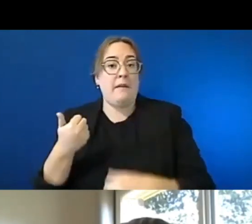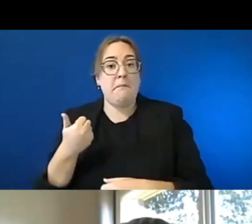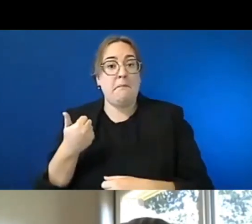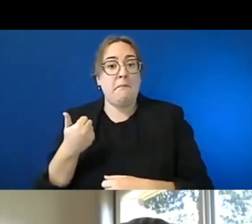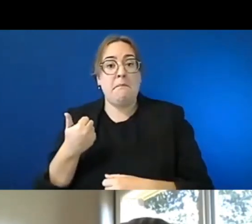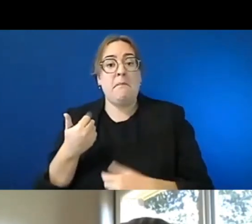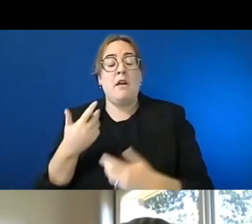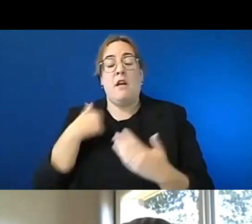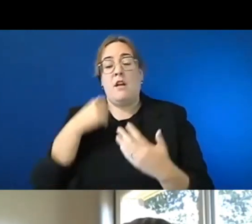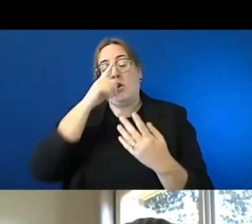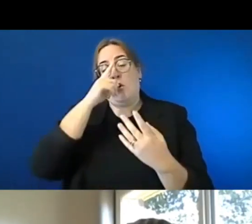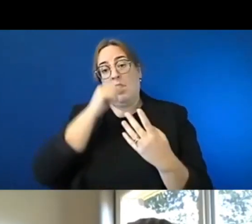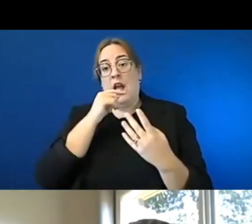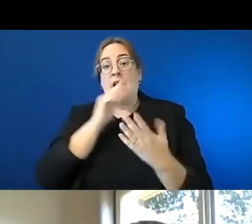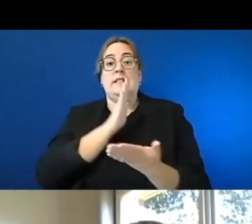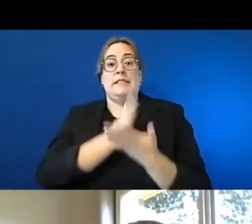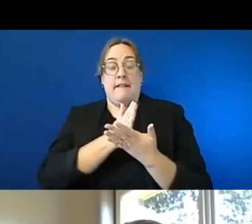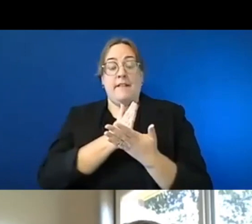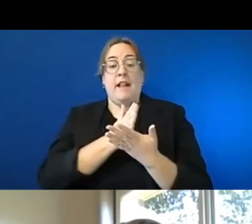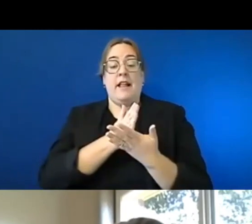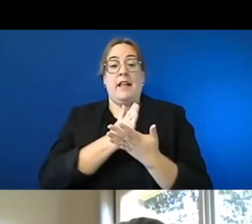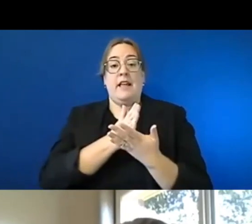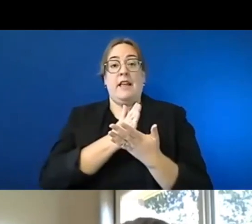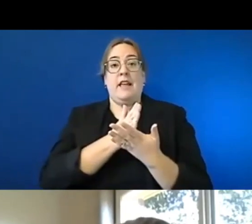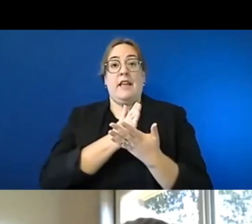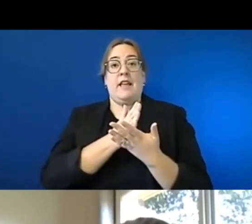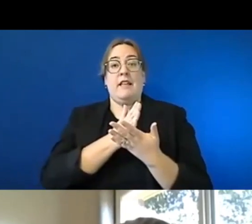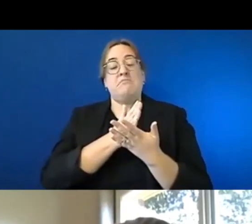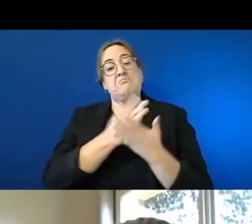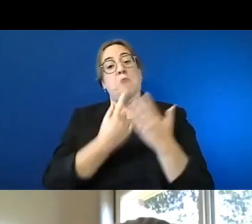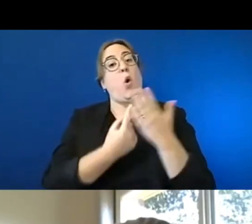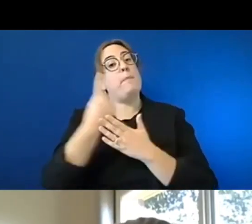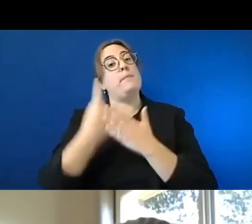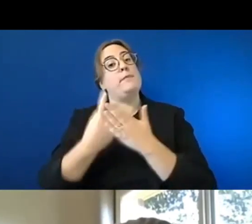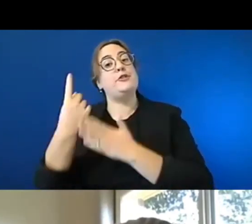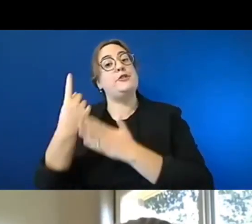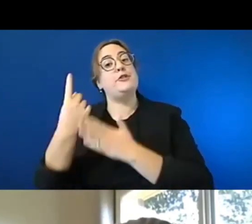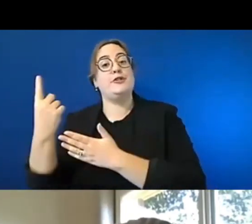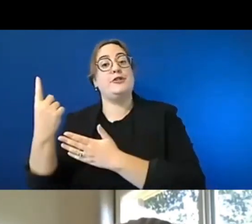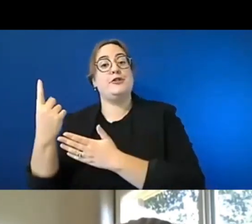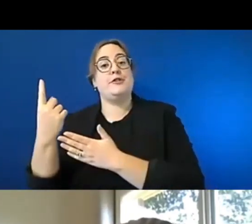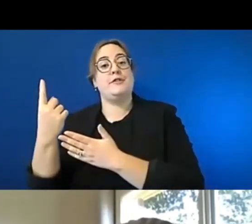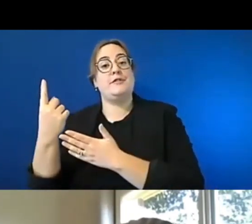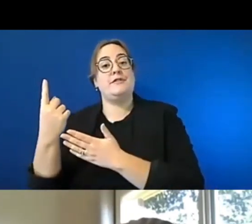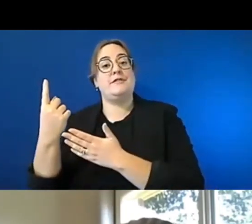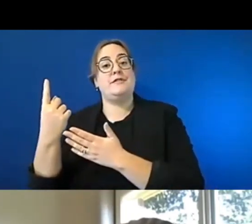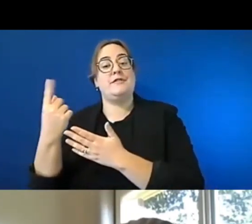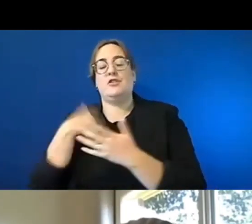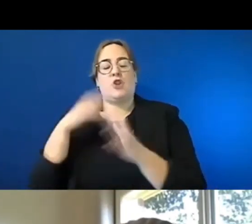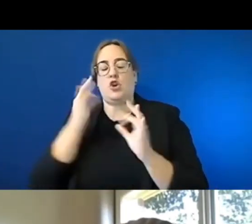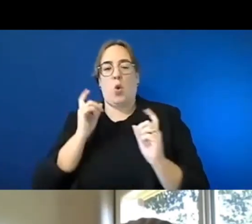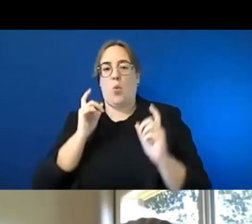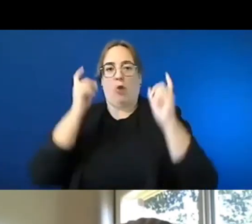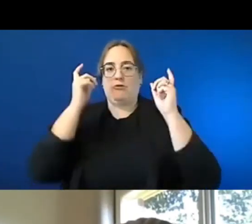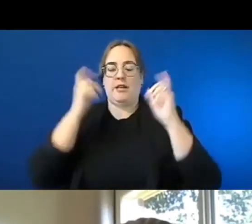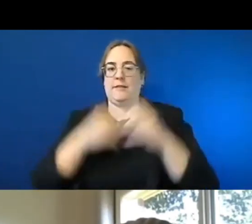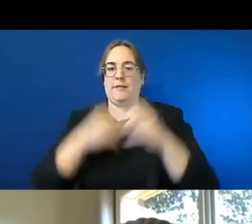she would certainly have opportunities. So she should not worry about that.